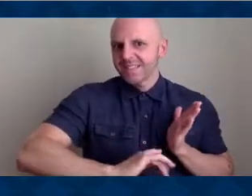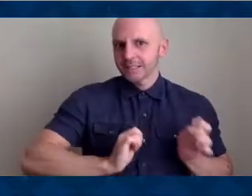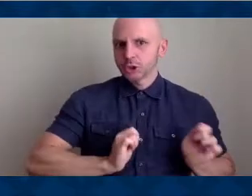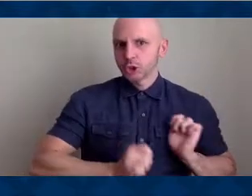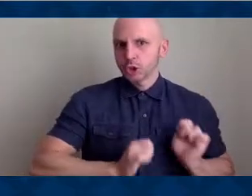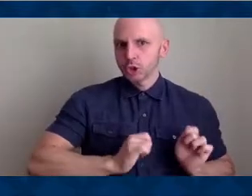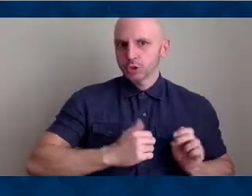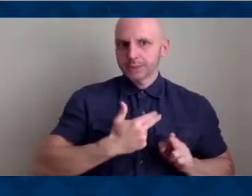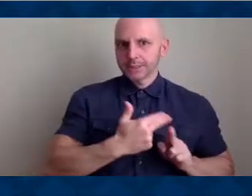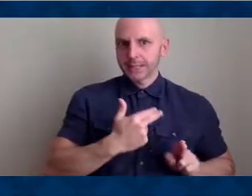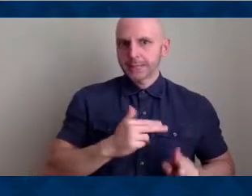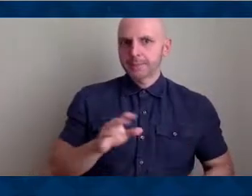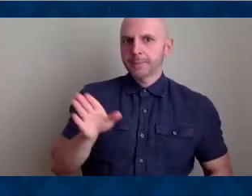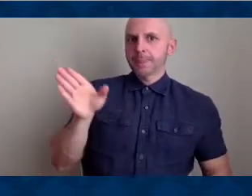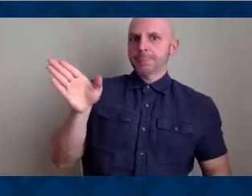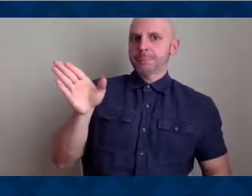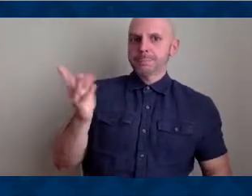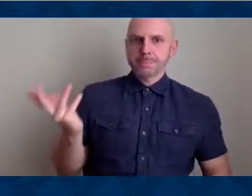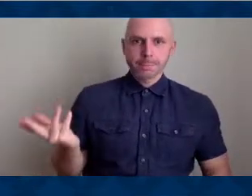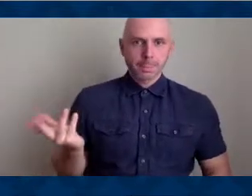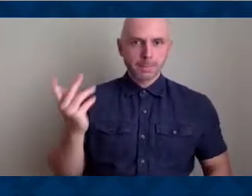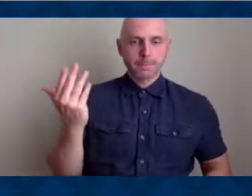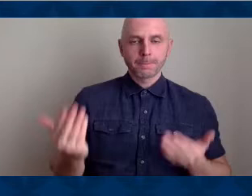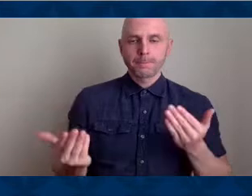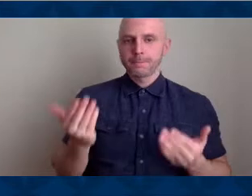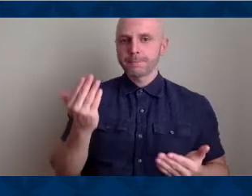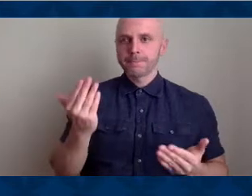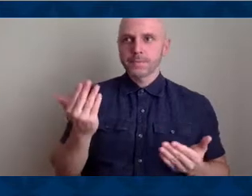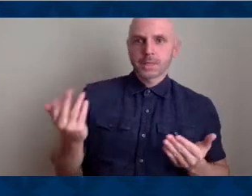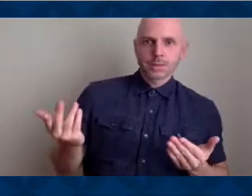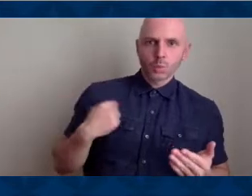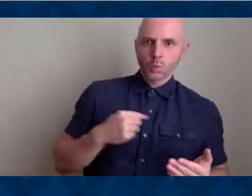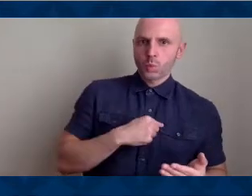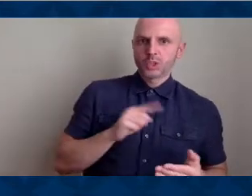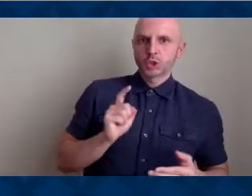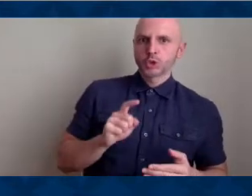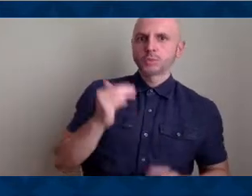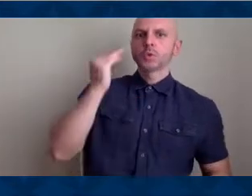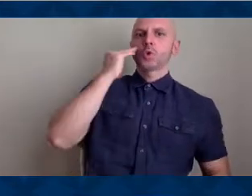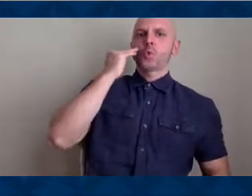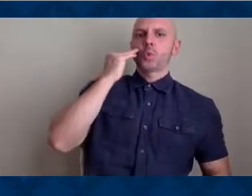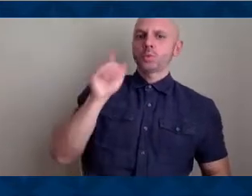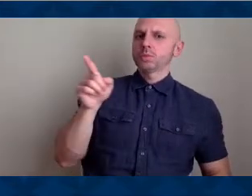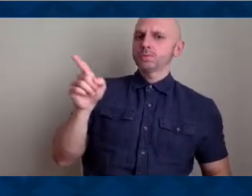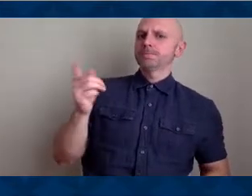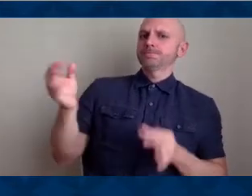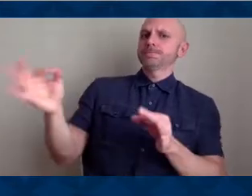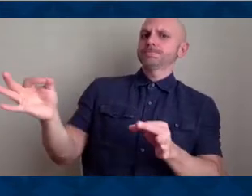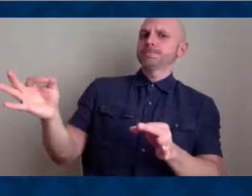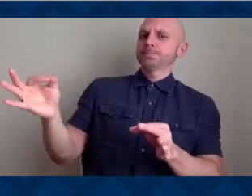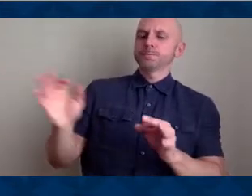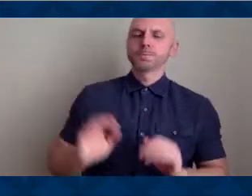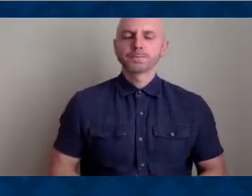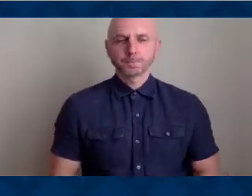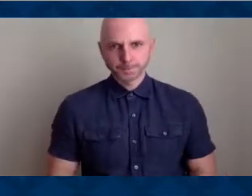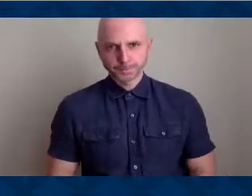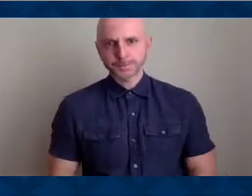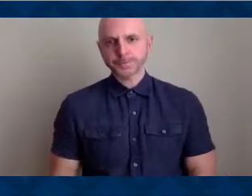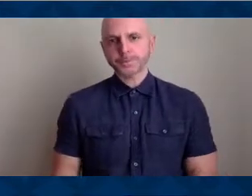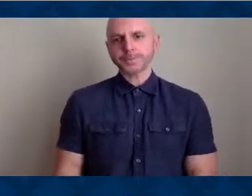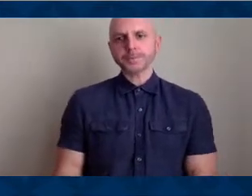I think it might be best for all of us to know where things stand and move on from there. I'm just going to say,